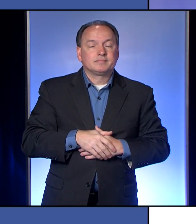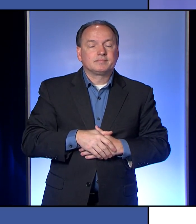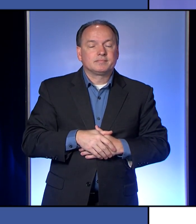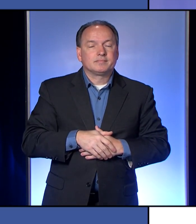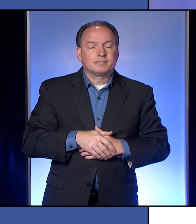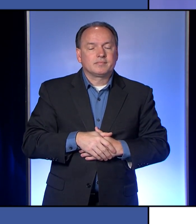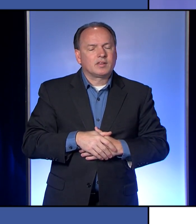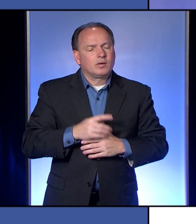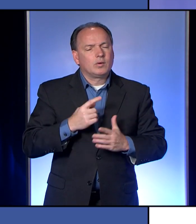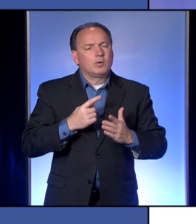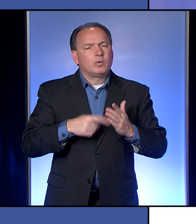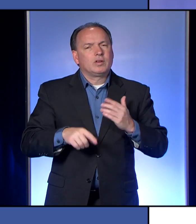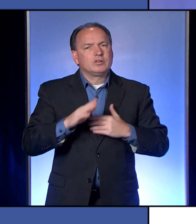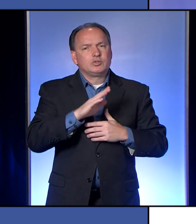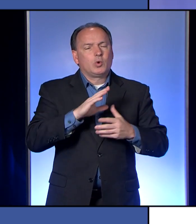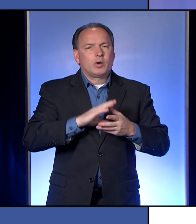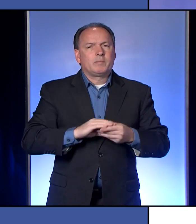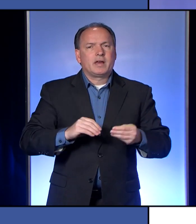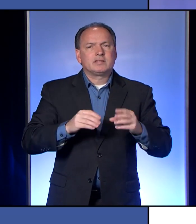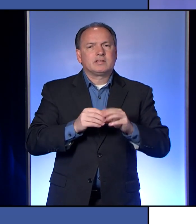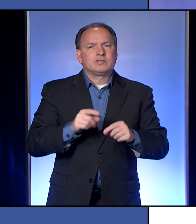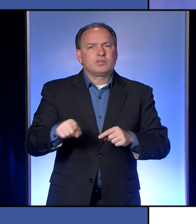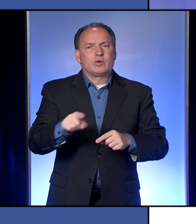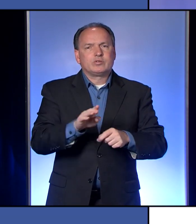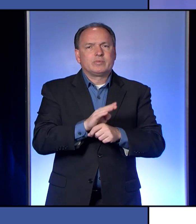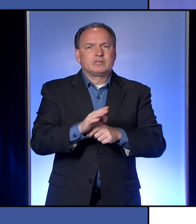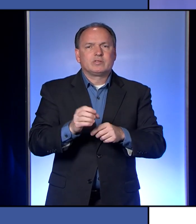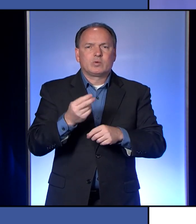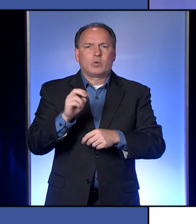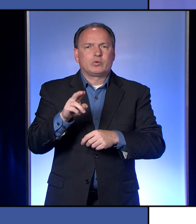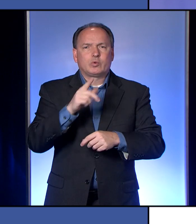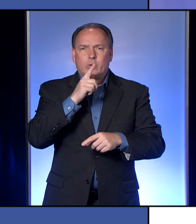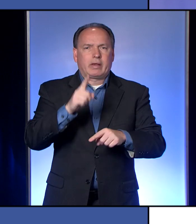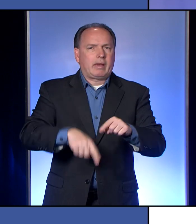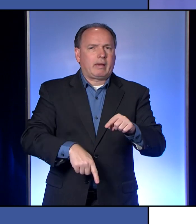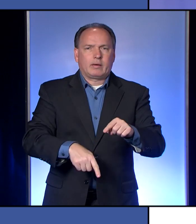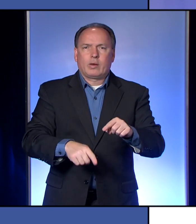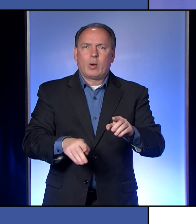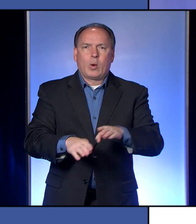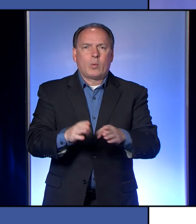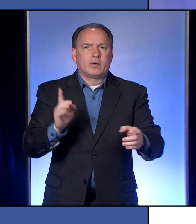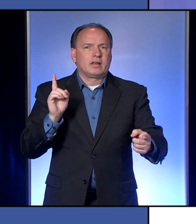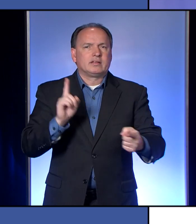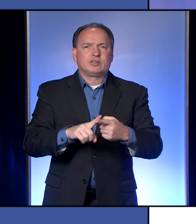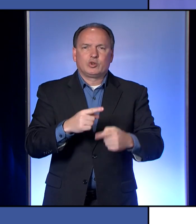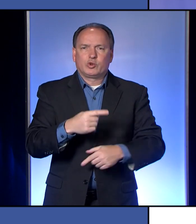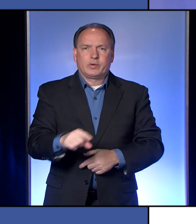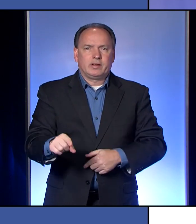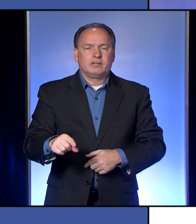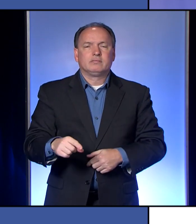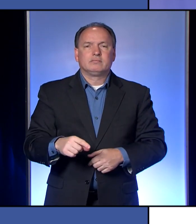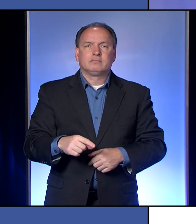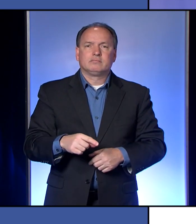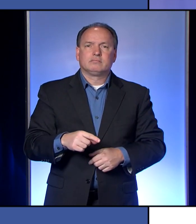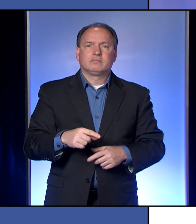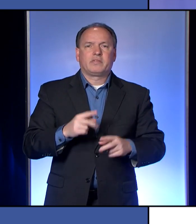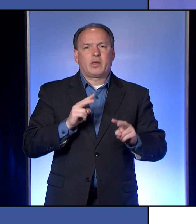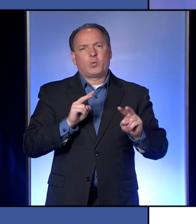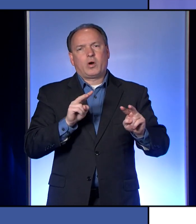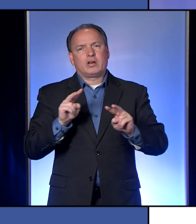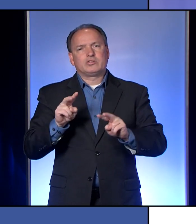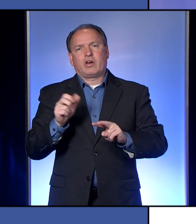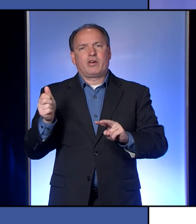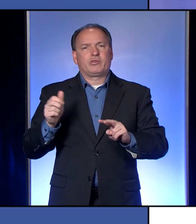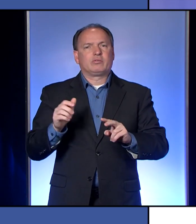Hi, what is your message to those business owners who can't open until the green phase, both now as they watch other local businesses be